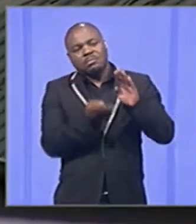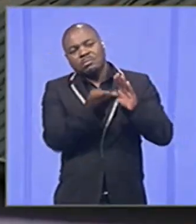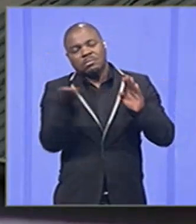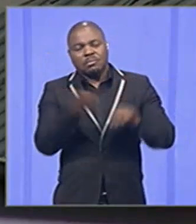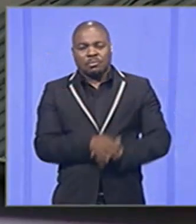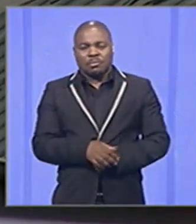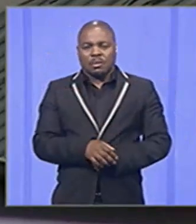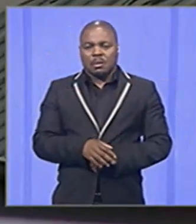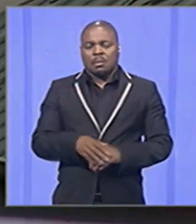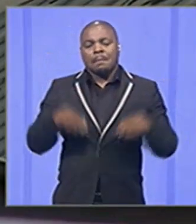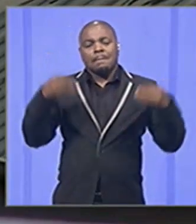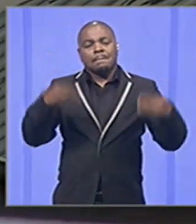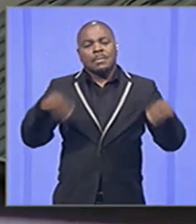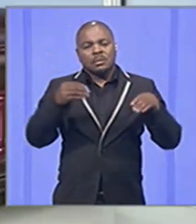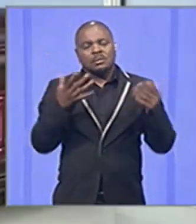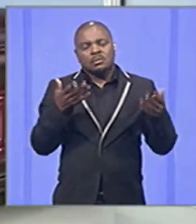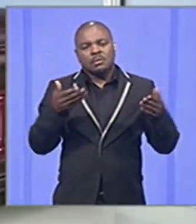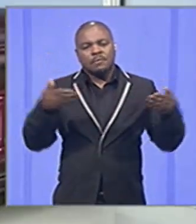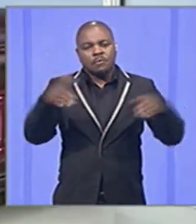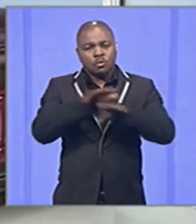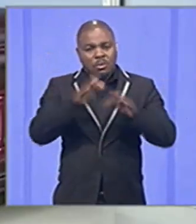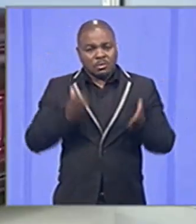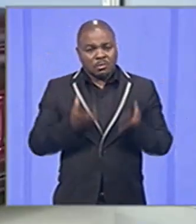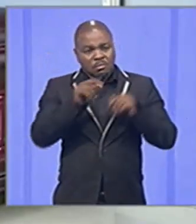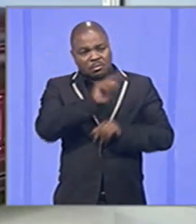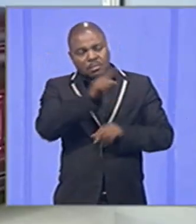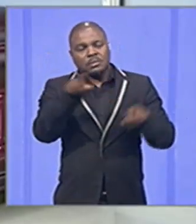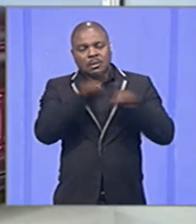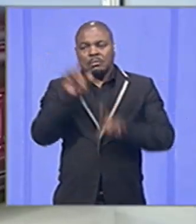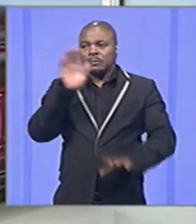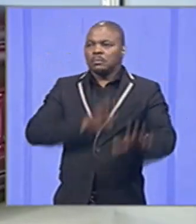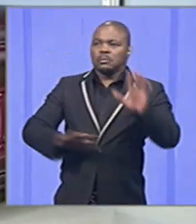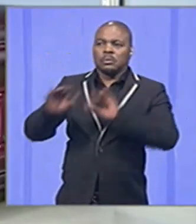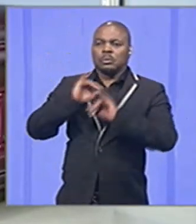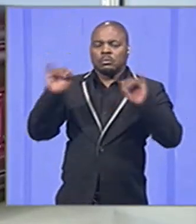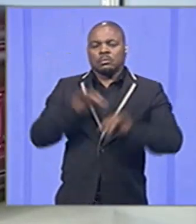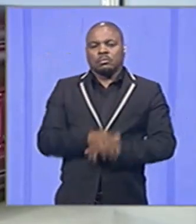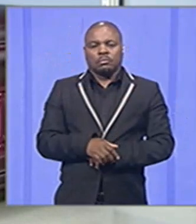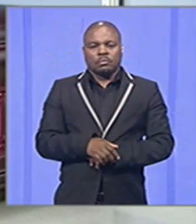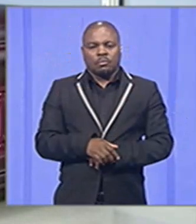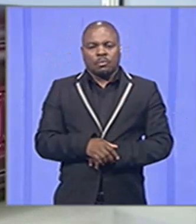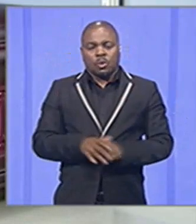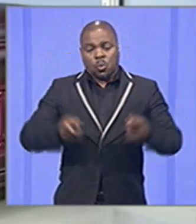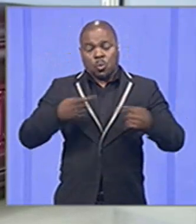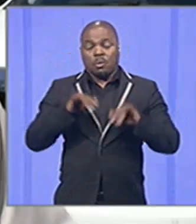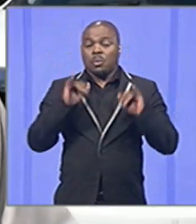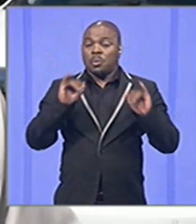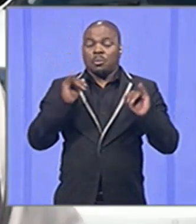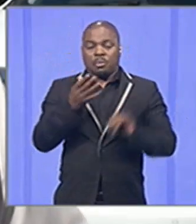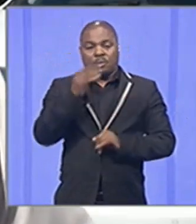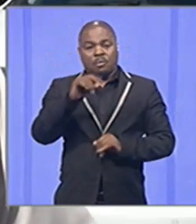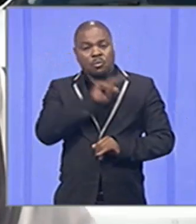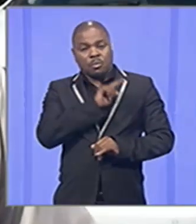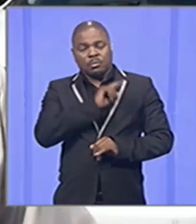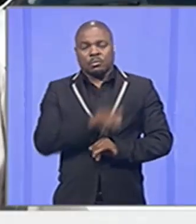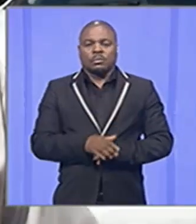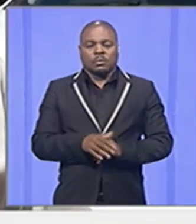Beng ba dikgwebo tša bolotabahu ba re ba amegile gampe. We are facing a crisis because we can't